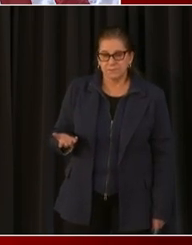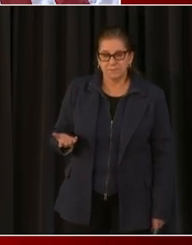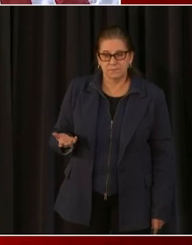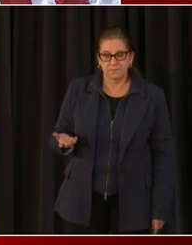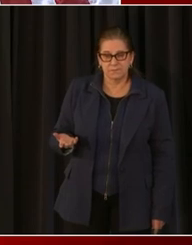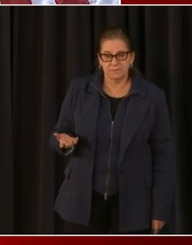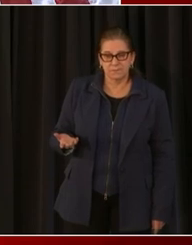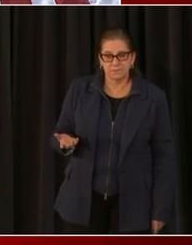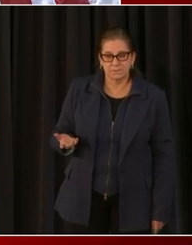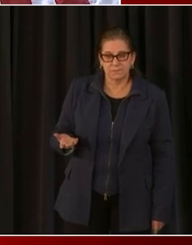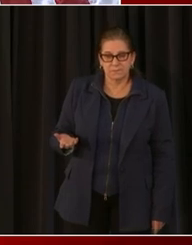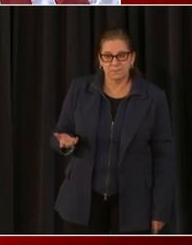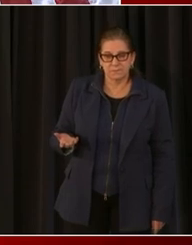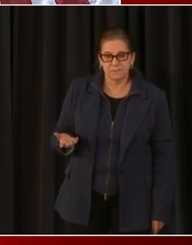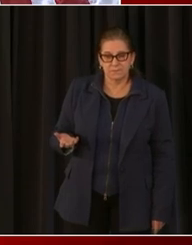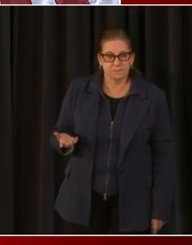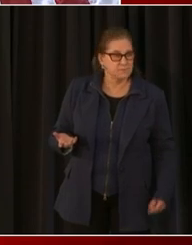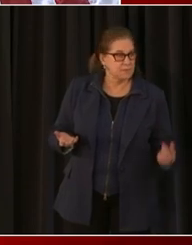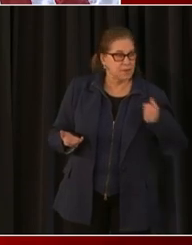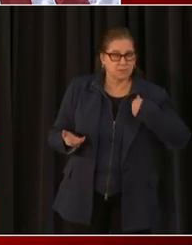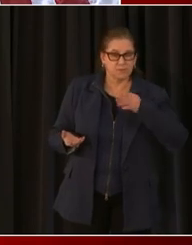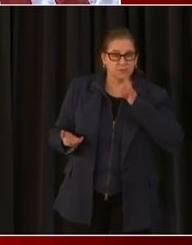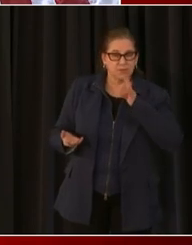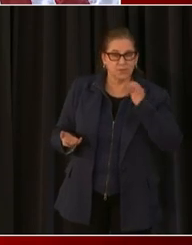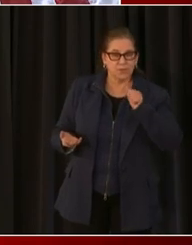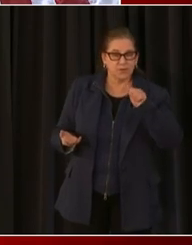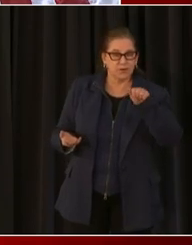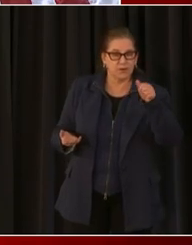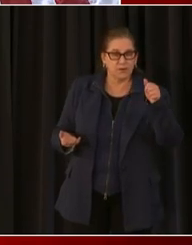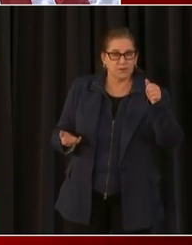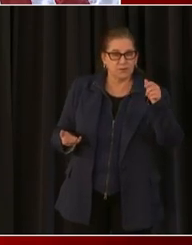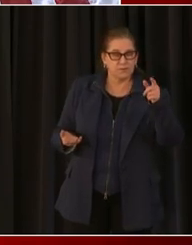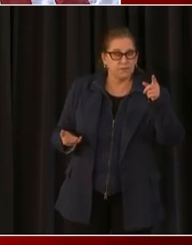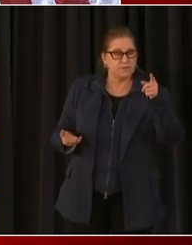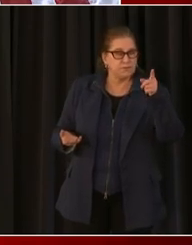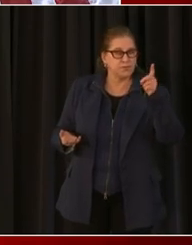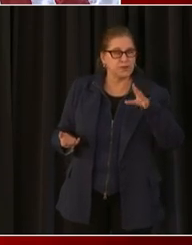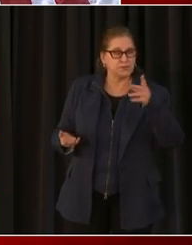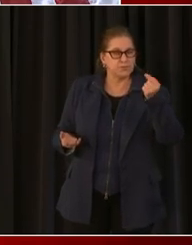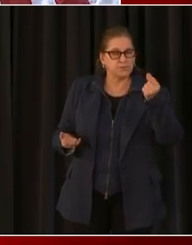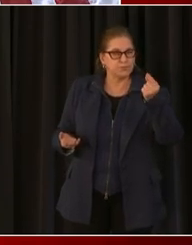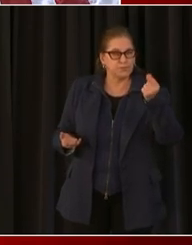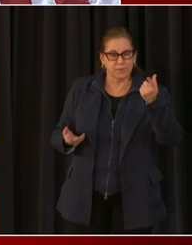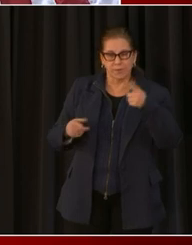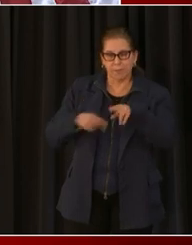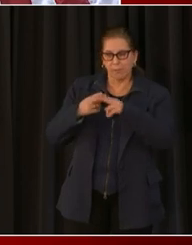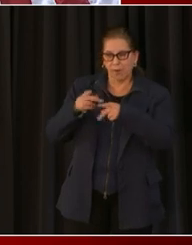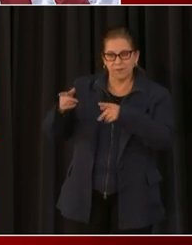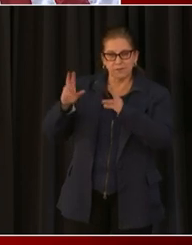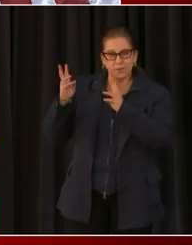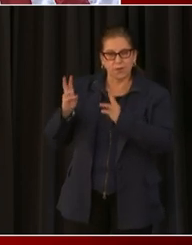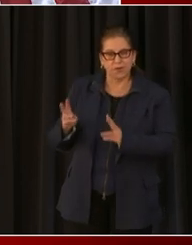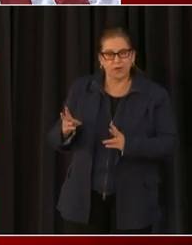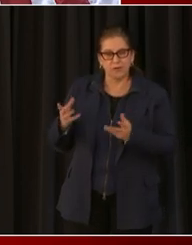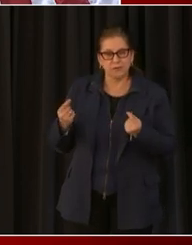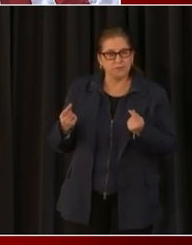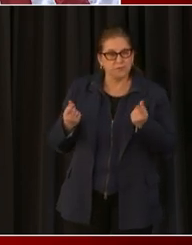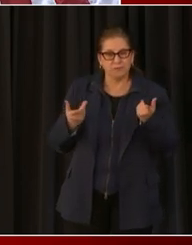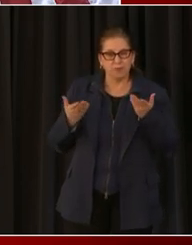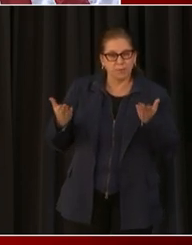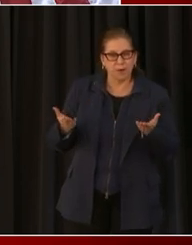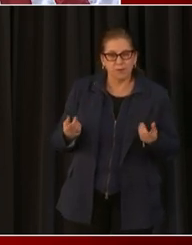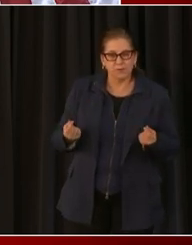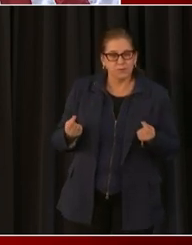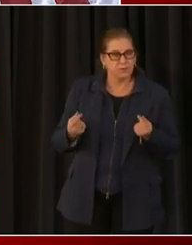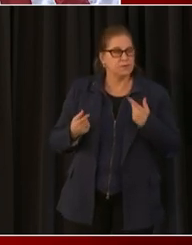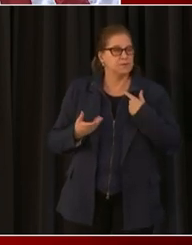directors who brief out on how they're preparing for the weather and ultimately make recommendations up to